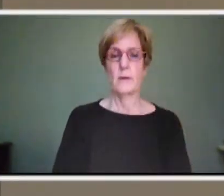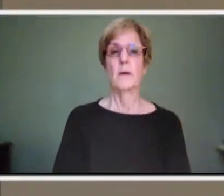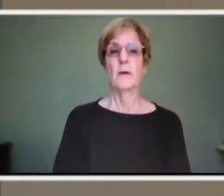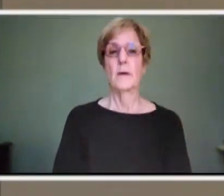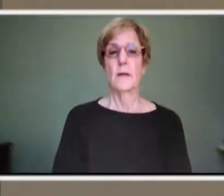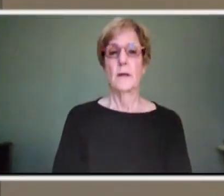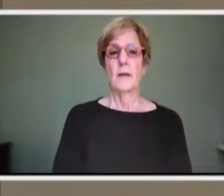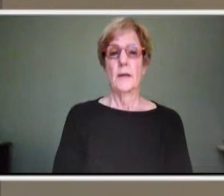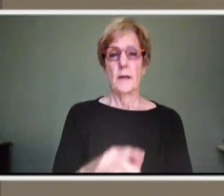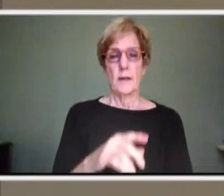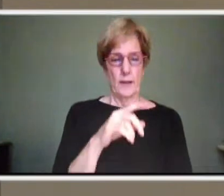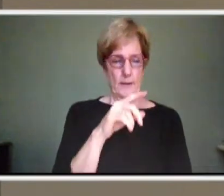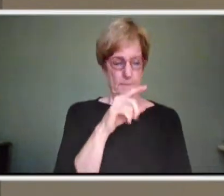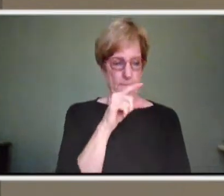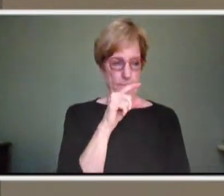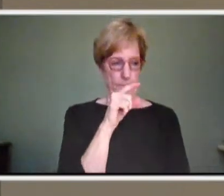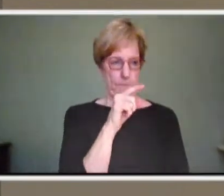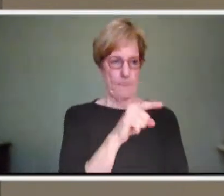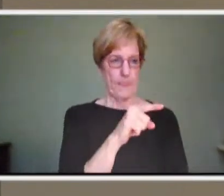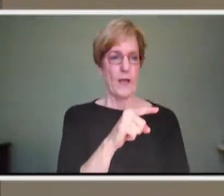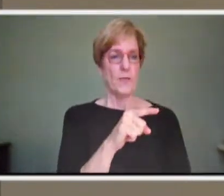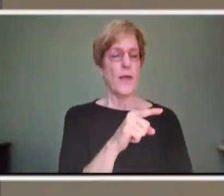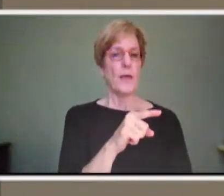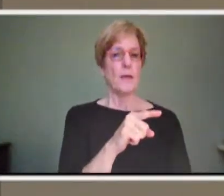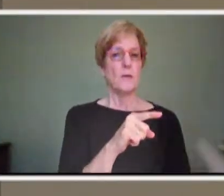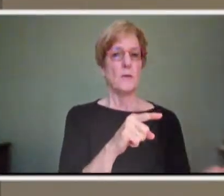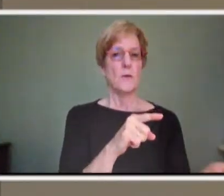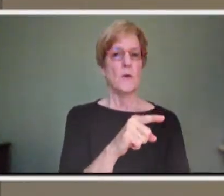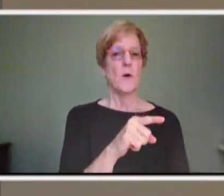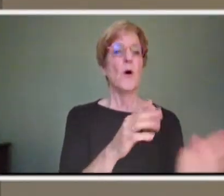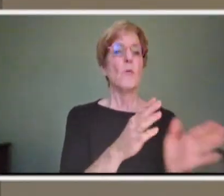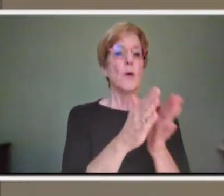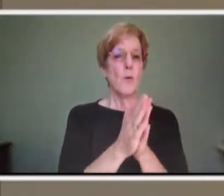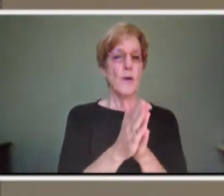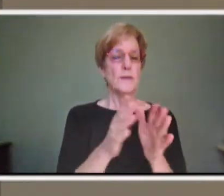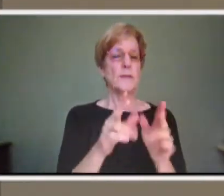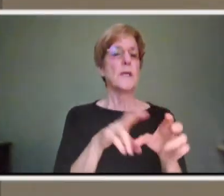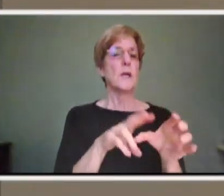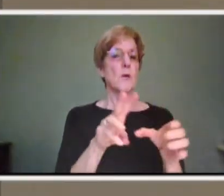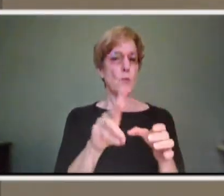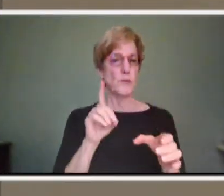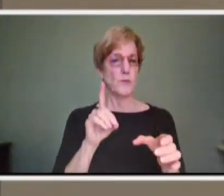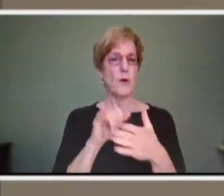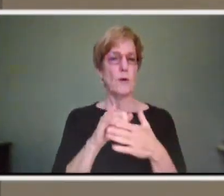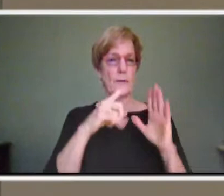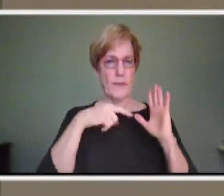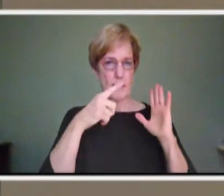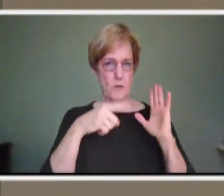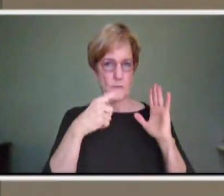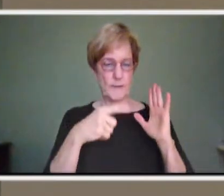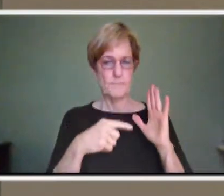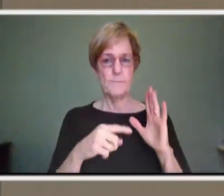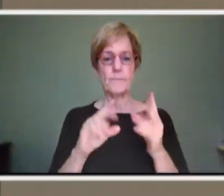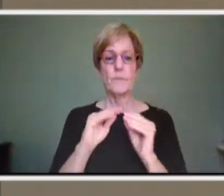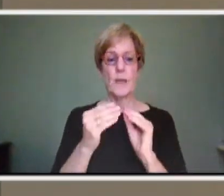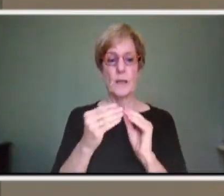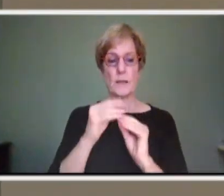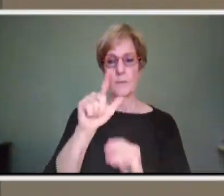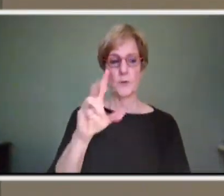in Ms. Anderson's district. They are requesting a withdrawal of their hearing. Item number 26,